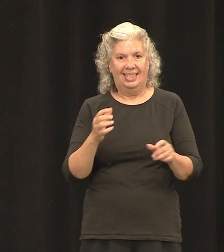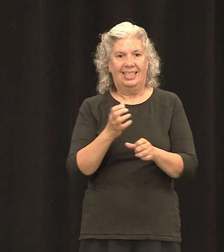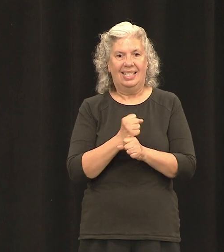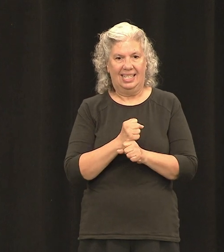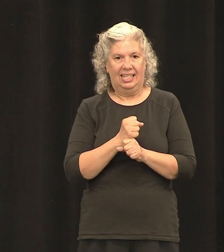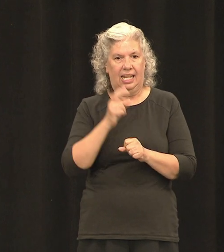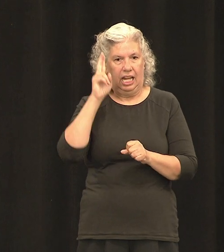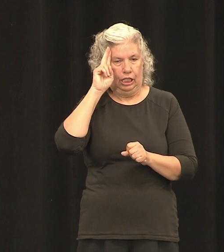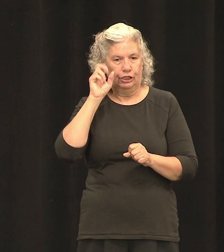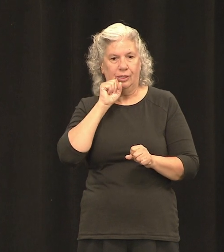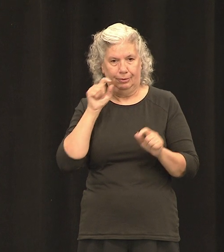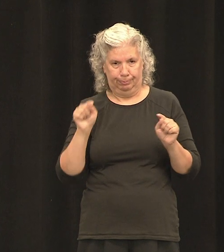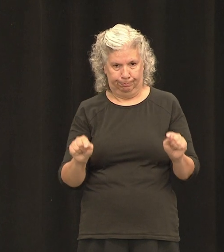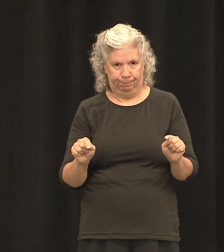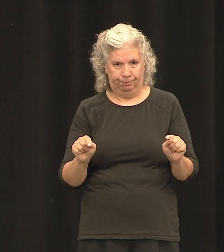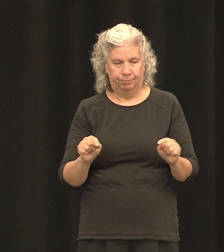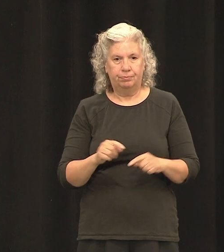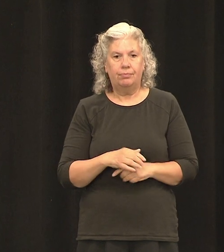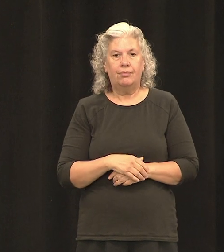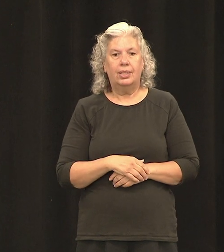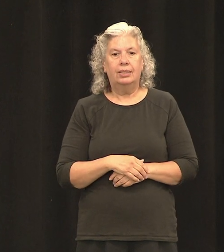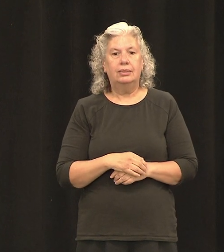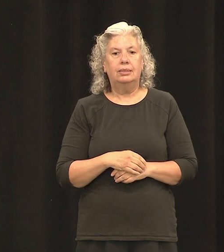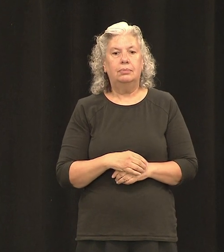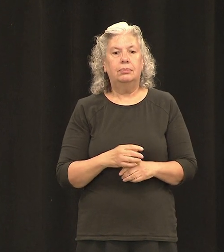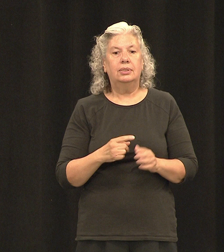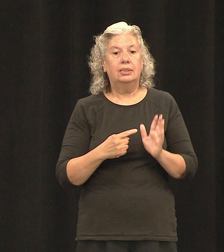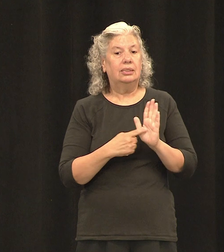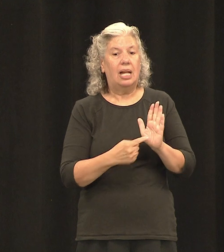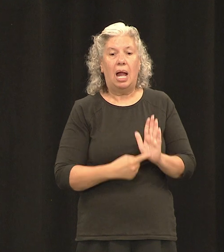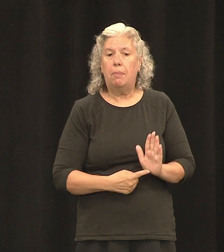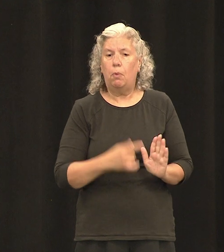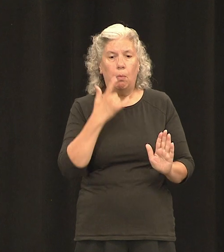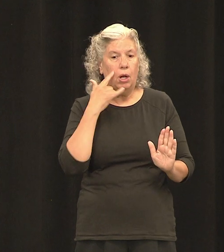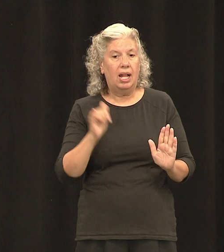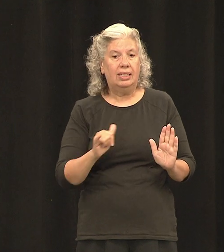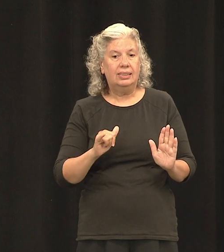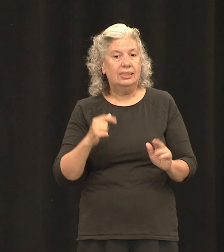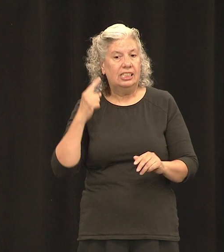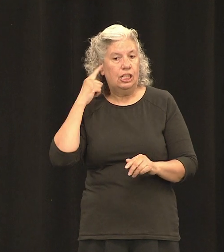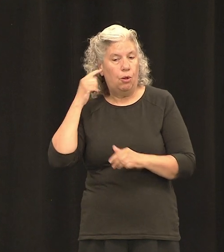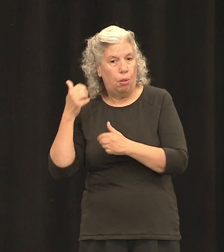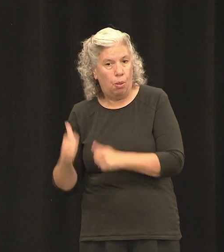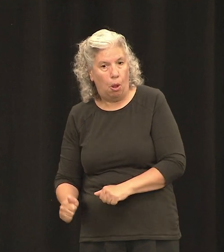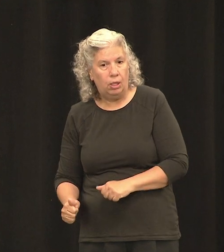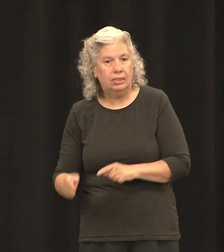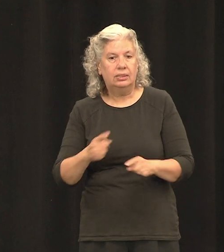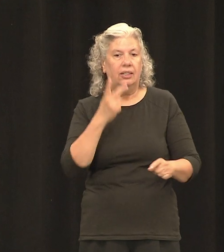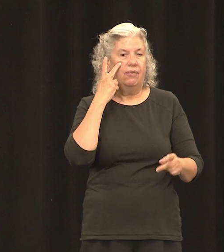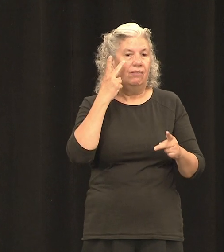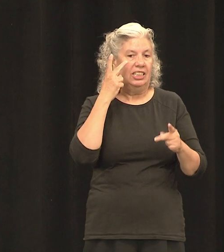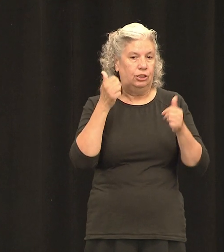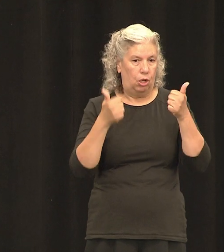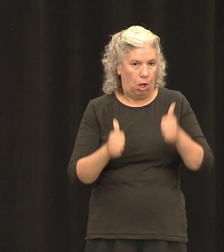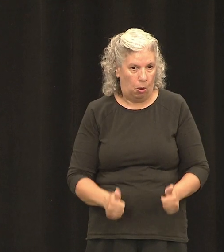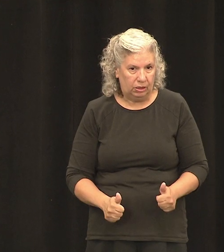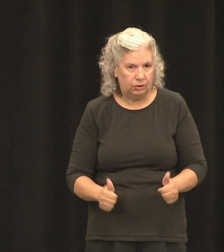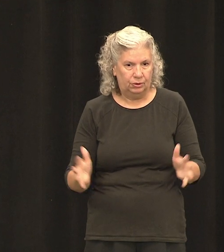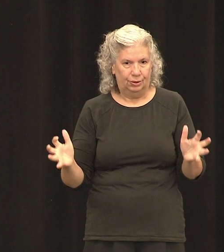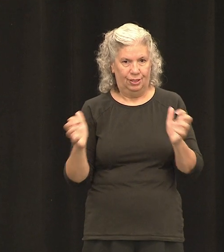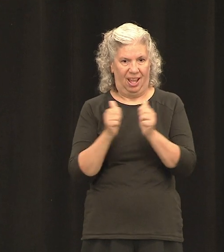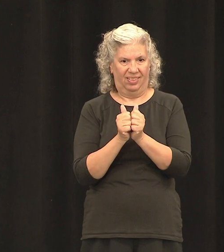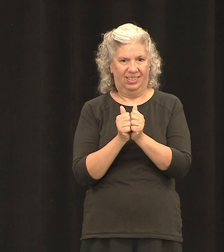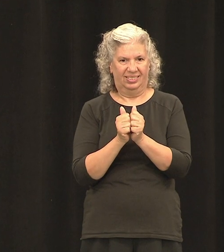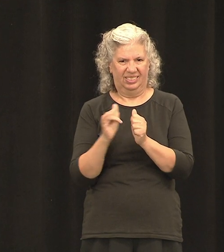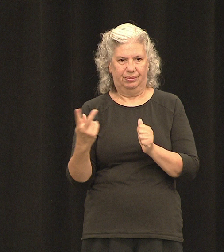hearing loss and vision loss together, and some individuals also have a loss